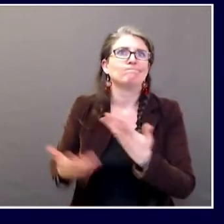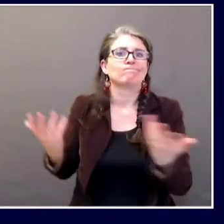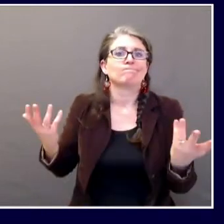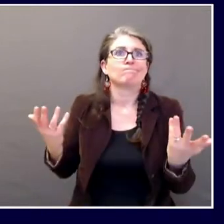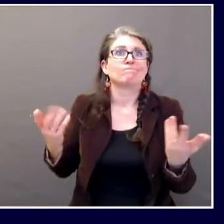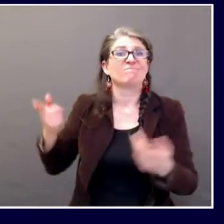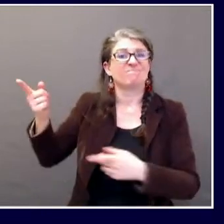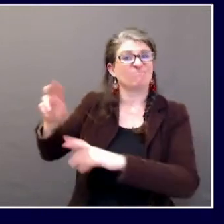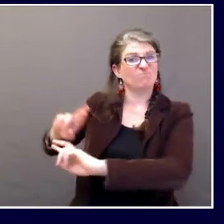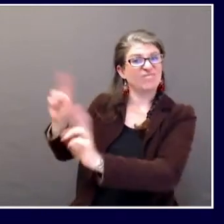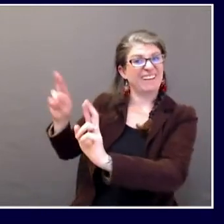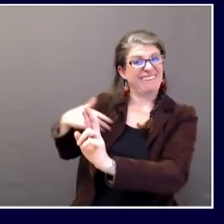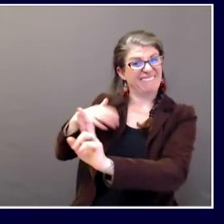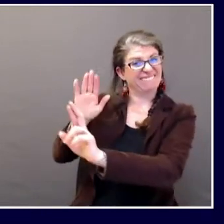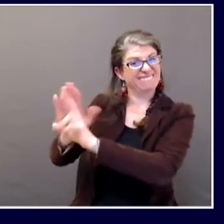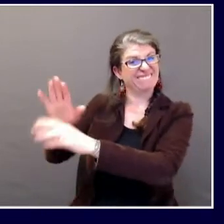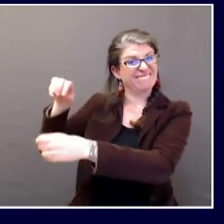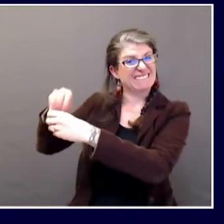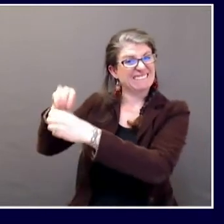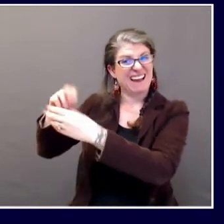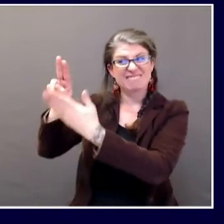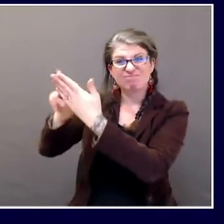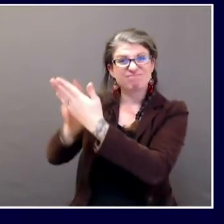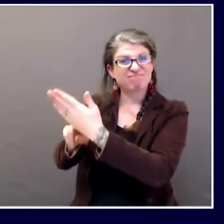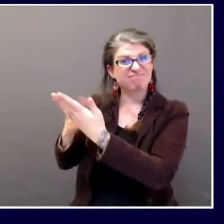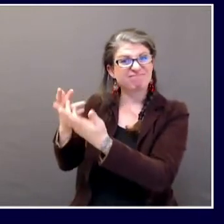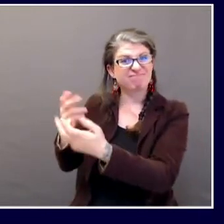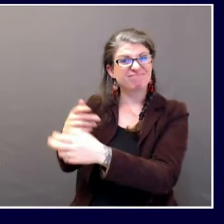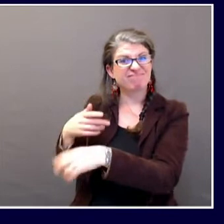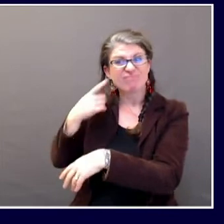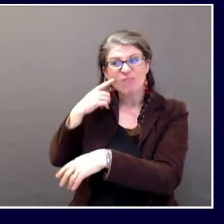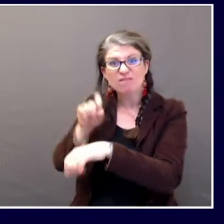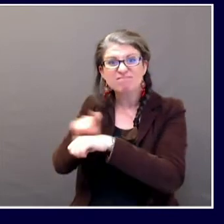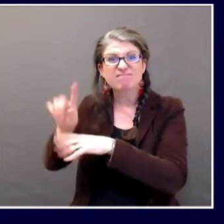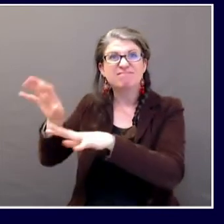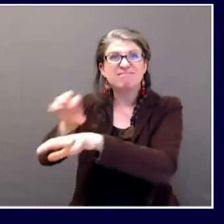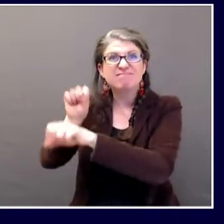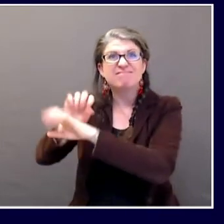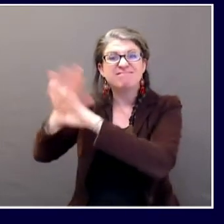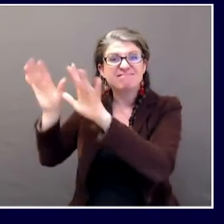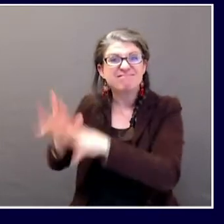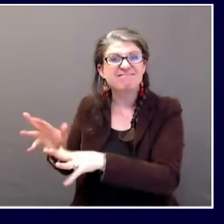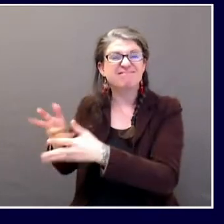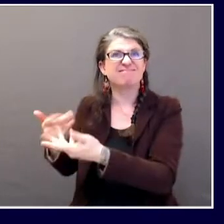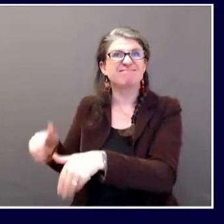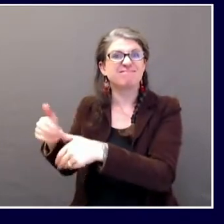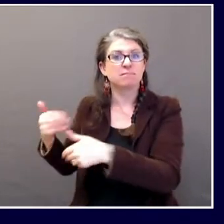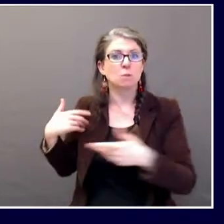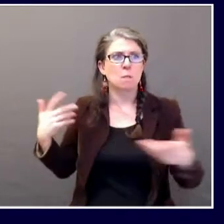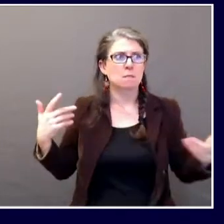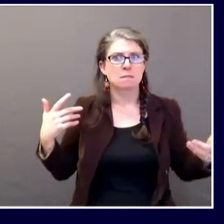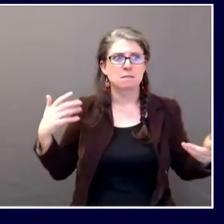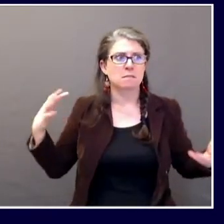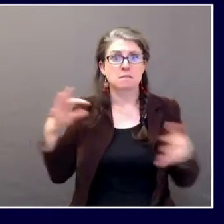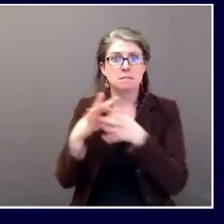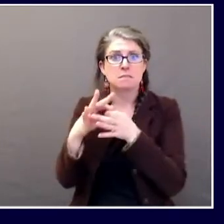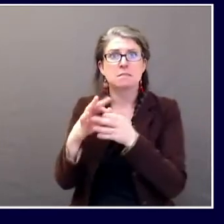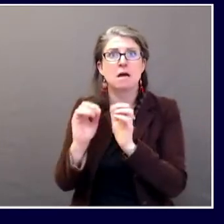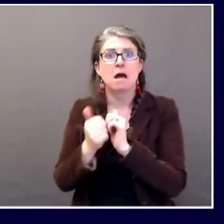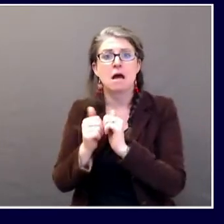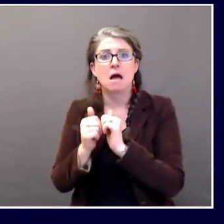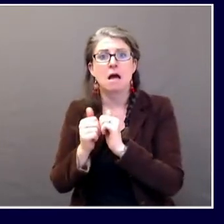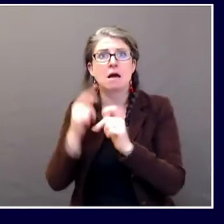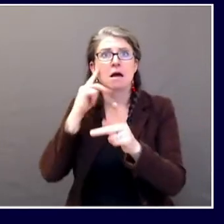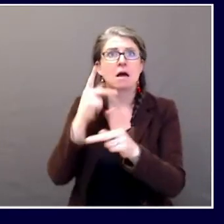their registration systems. That's something that we're still working out right now. Certainly, it would be great to have, again, one unified platform,